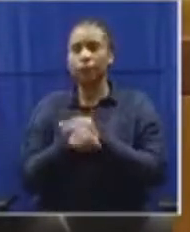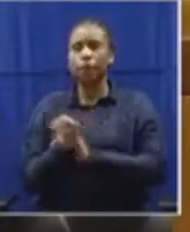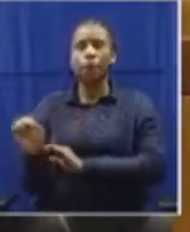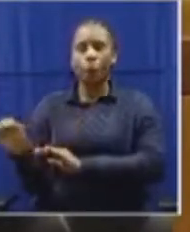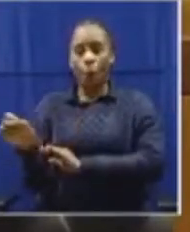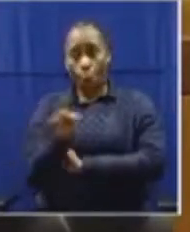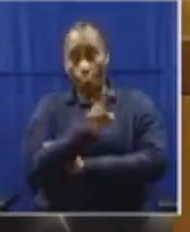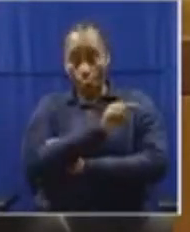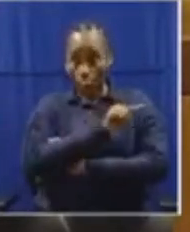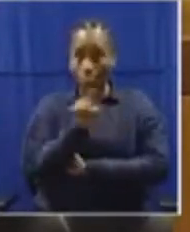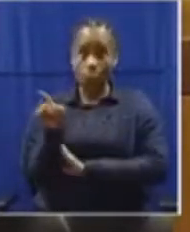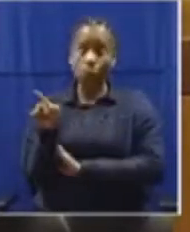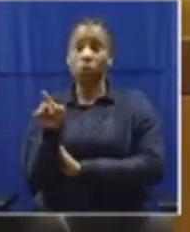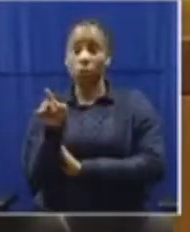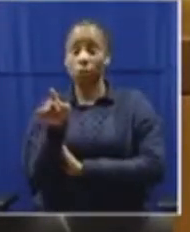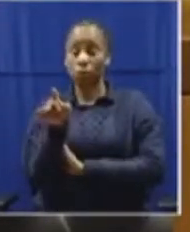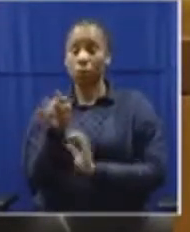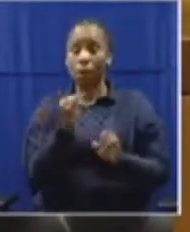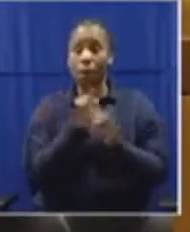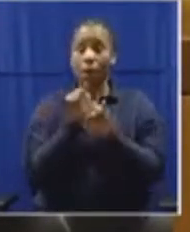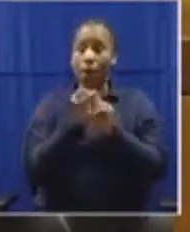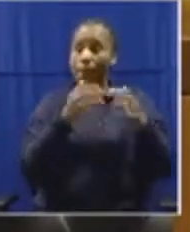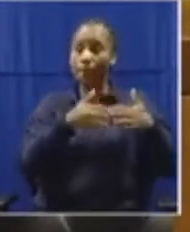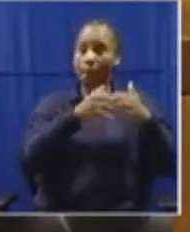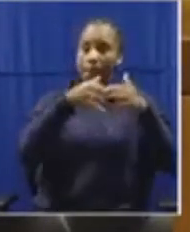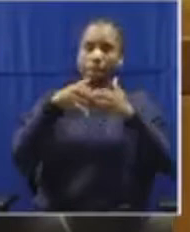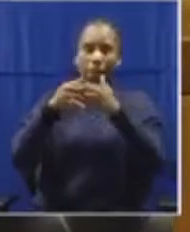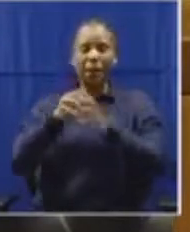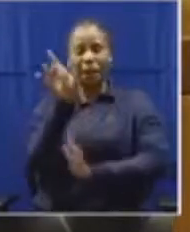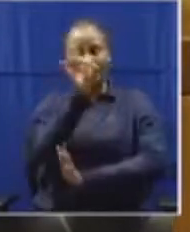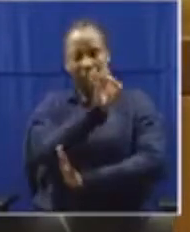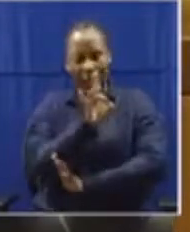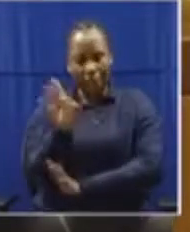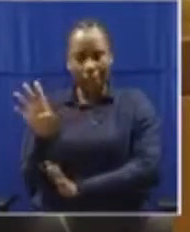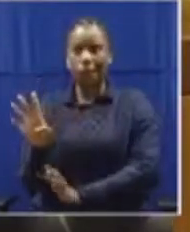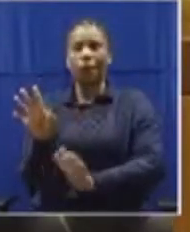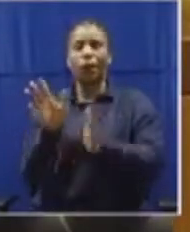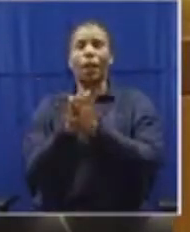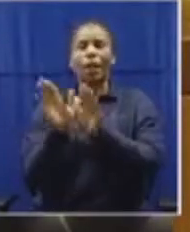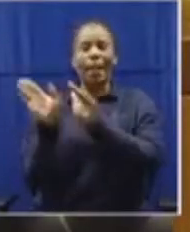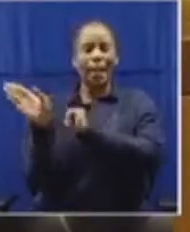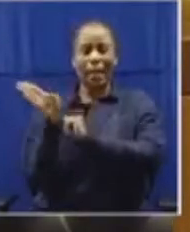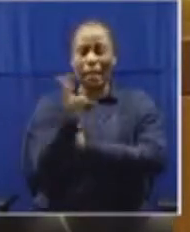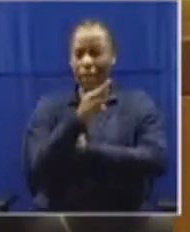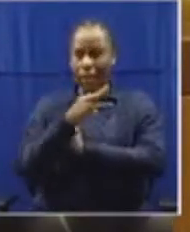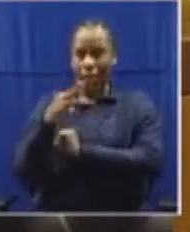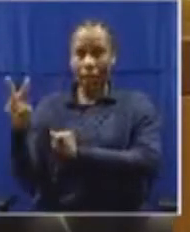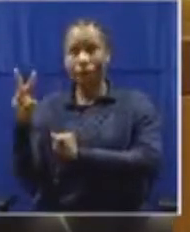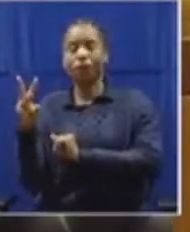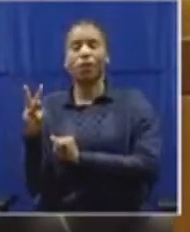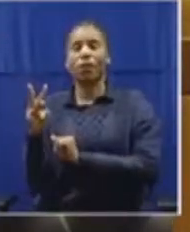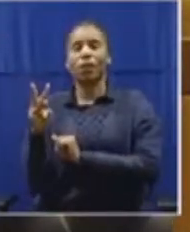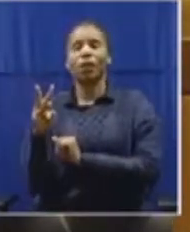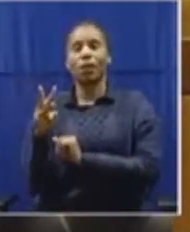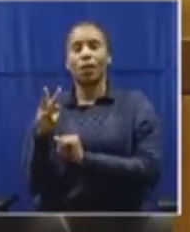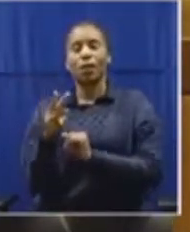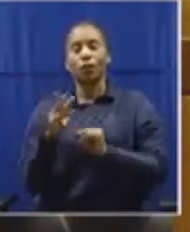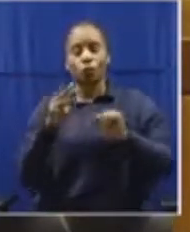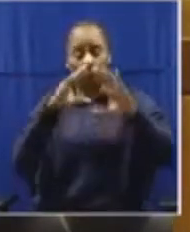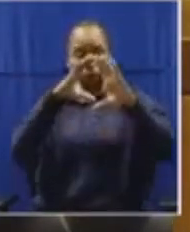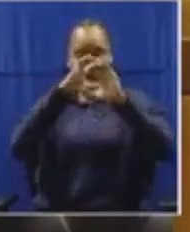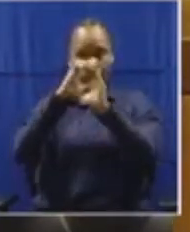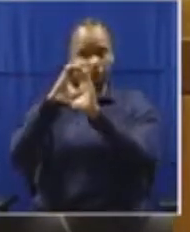were clearly and carefully set up by our Constitution to deal with the matters that